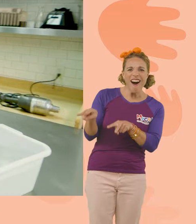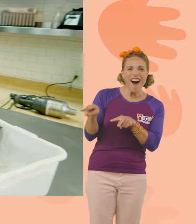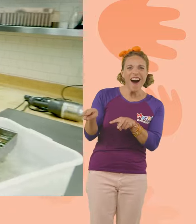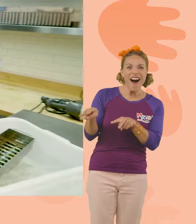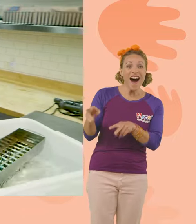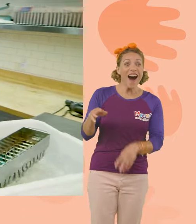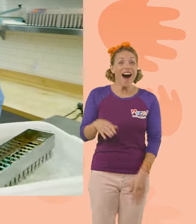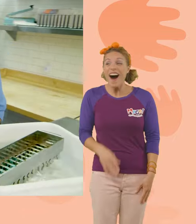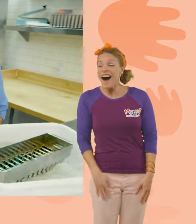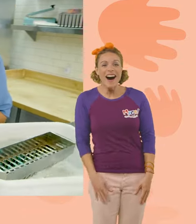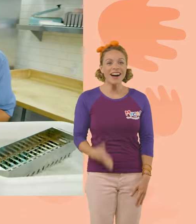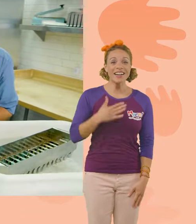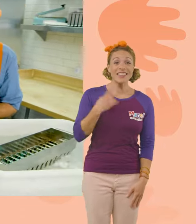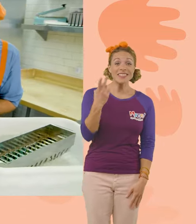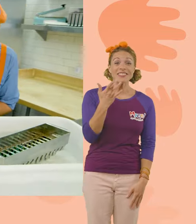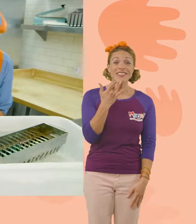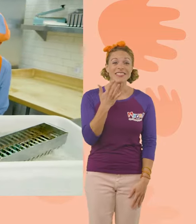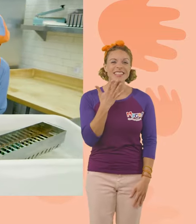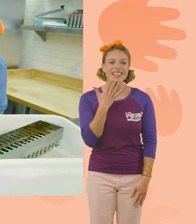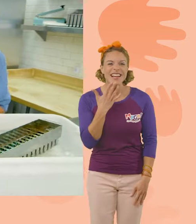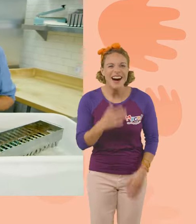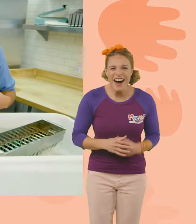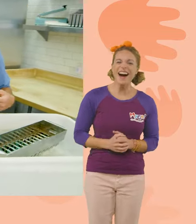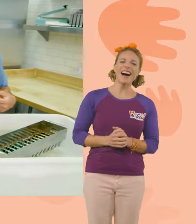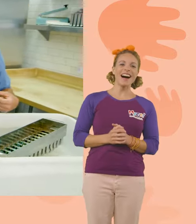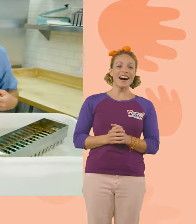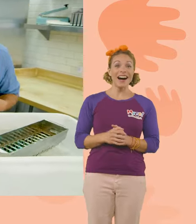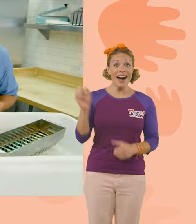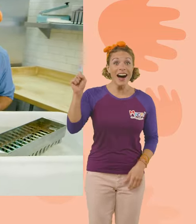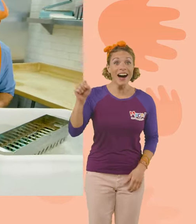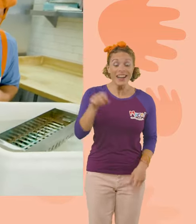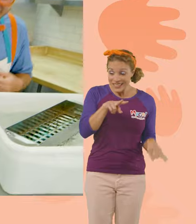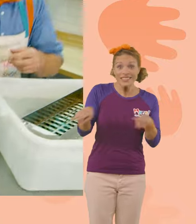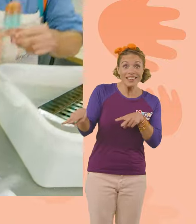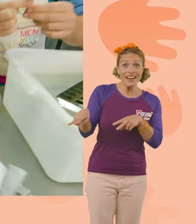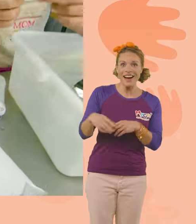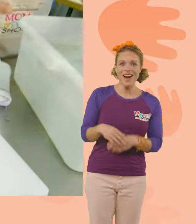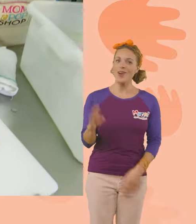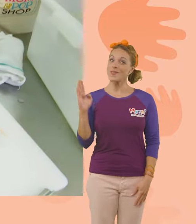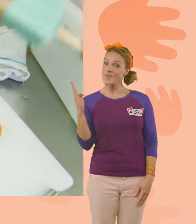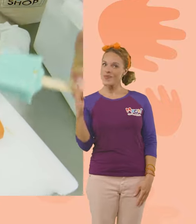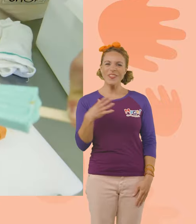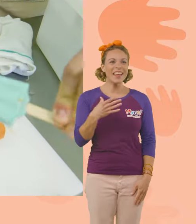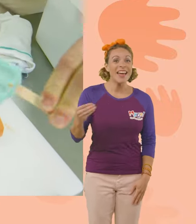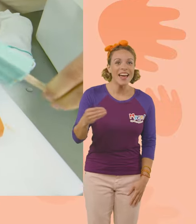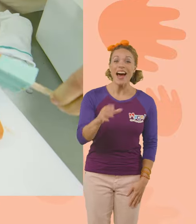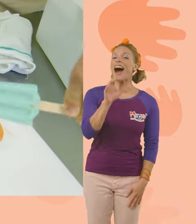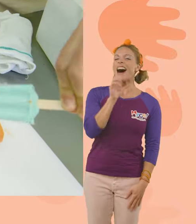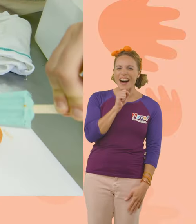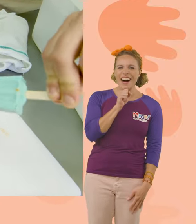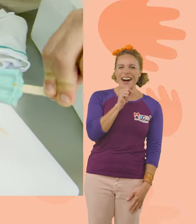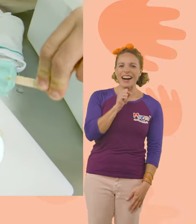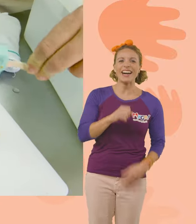Whoa! Look at them! Whoa! My two favorite colors! Yeah! Check them